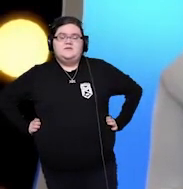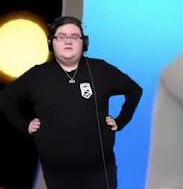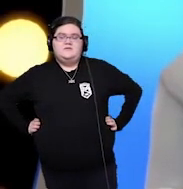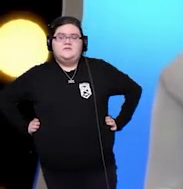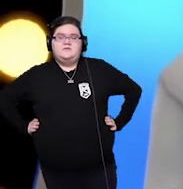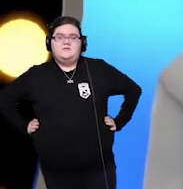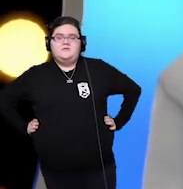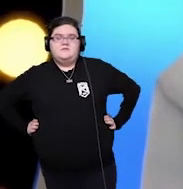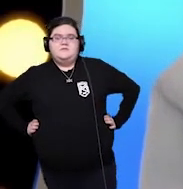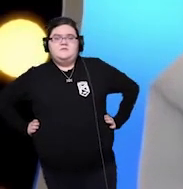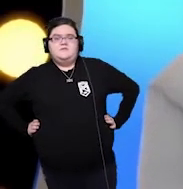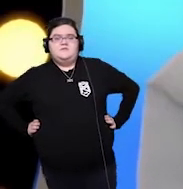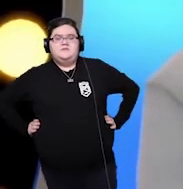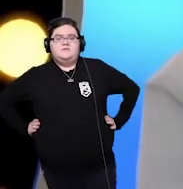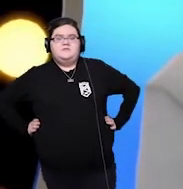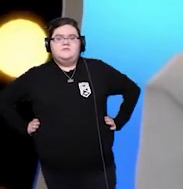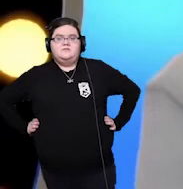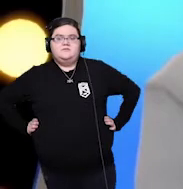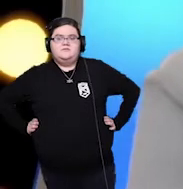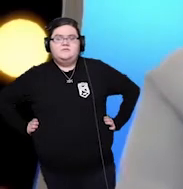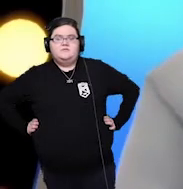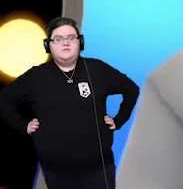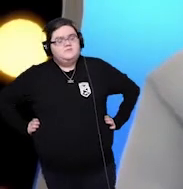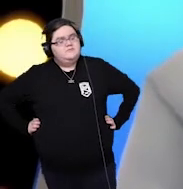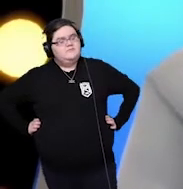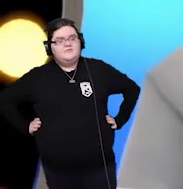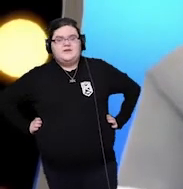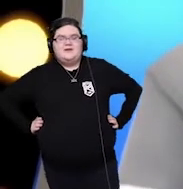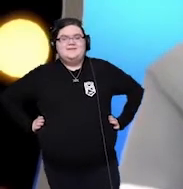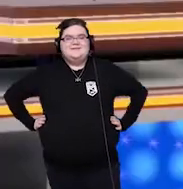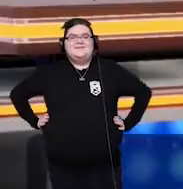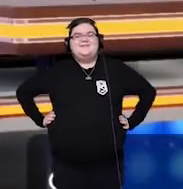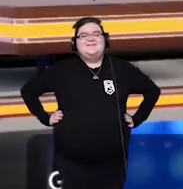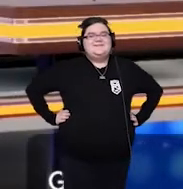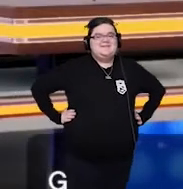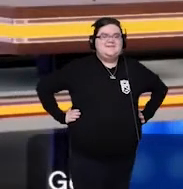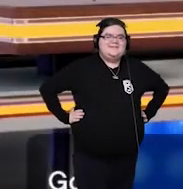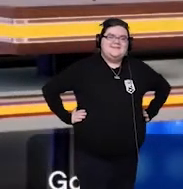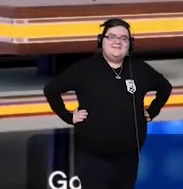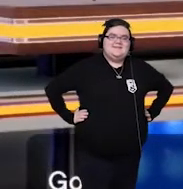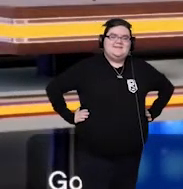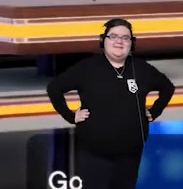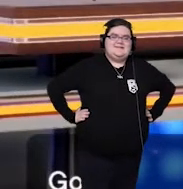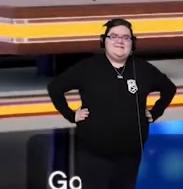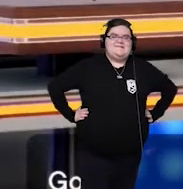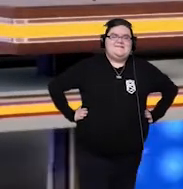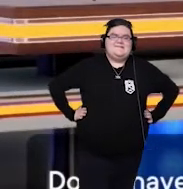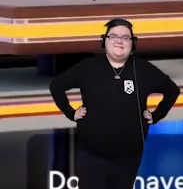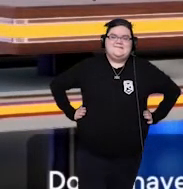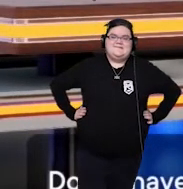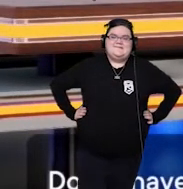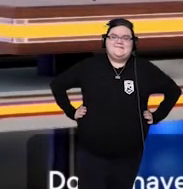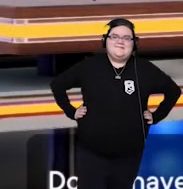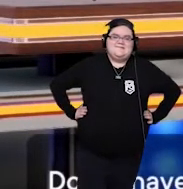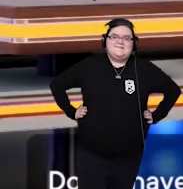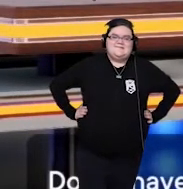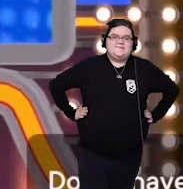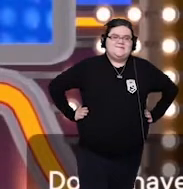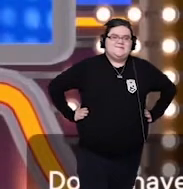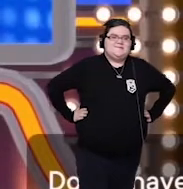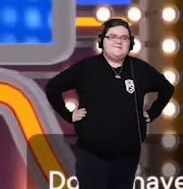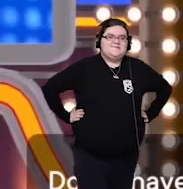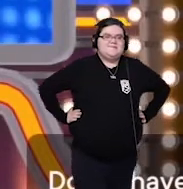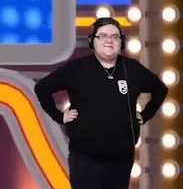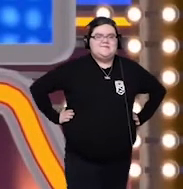phrase. So, yeah. Under pressure. Yeah. Please. Yeah. Got it. We need this. Do we have it? Come